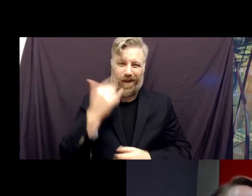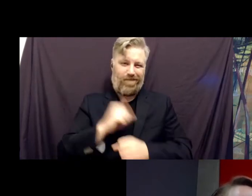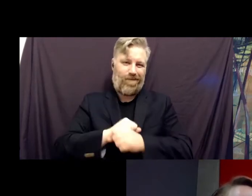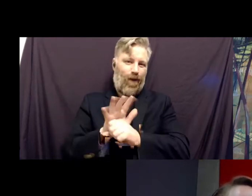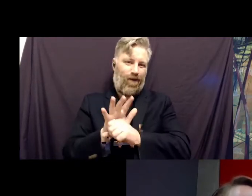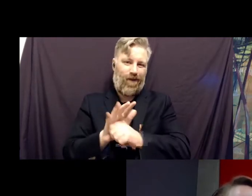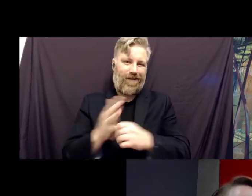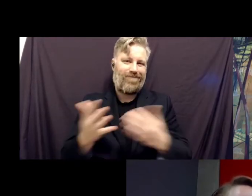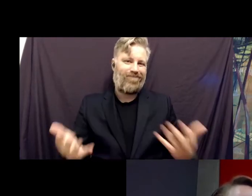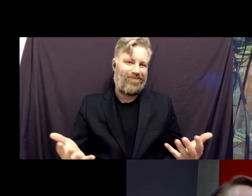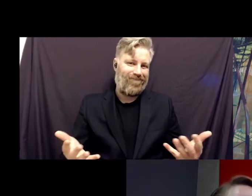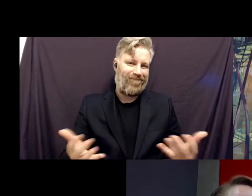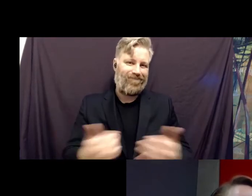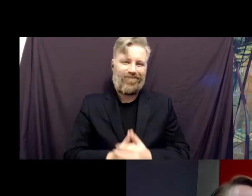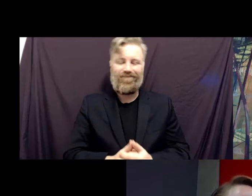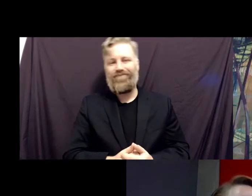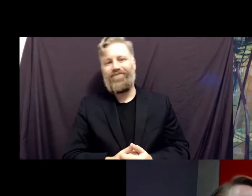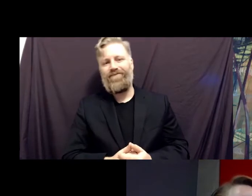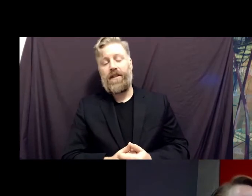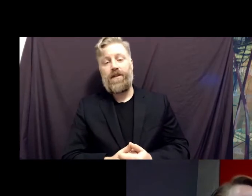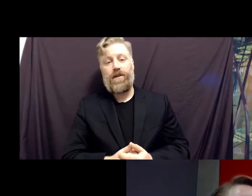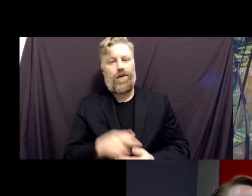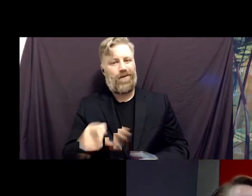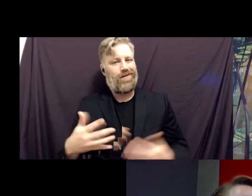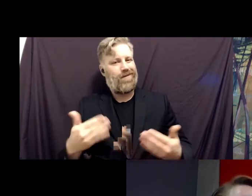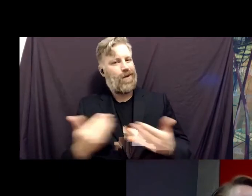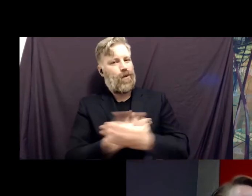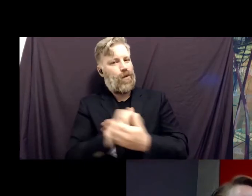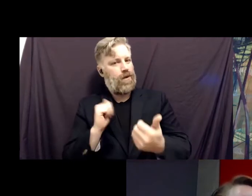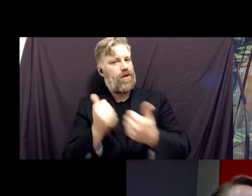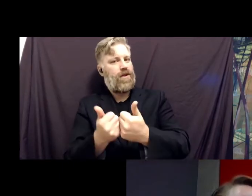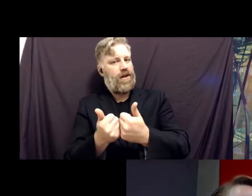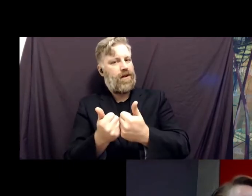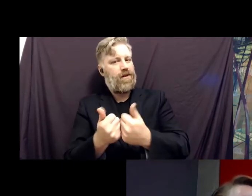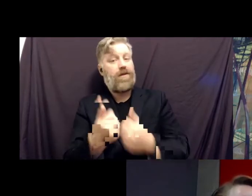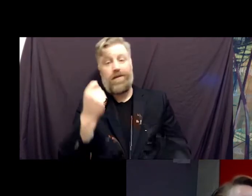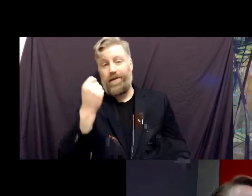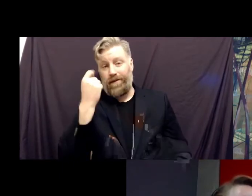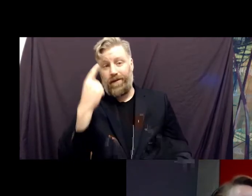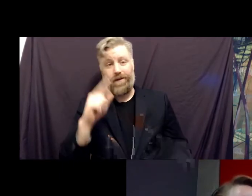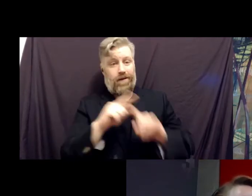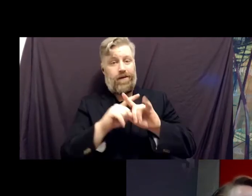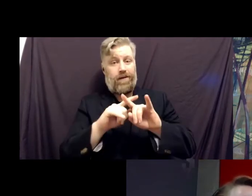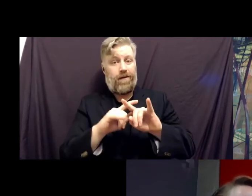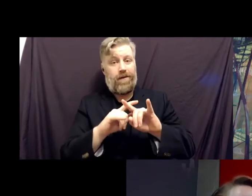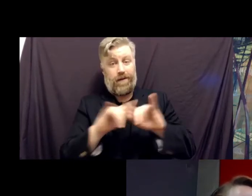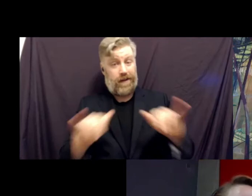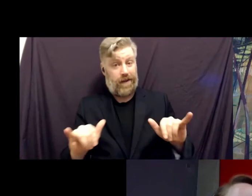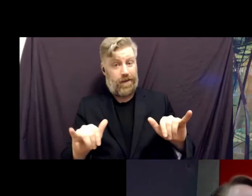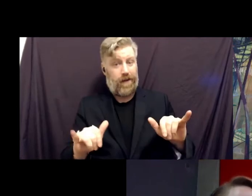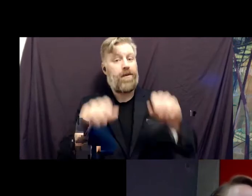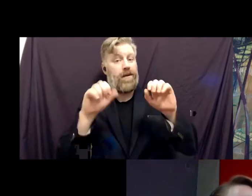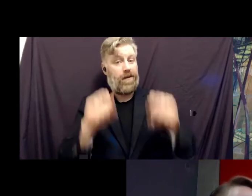COVID-19. This new challenge offers us all again unexpected